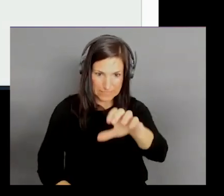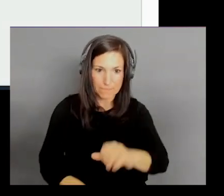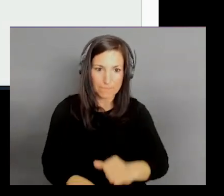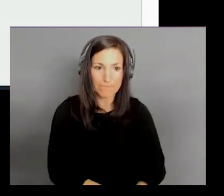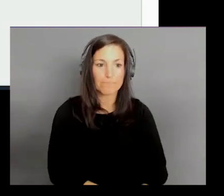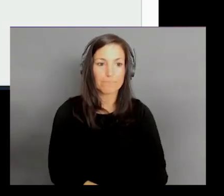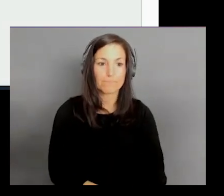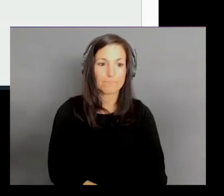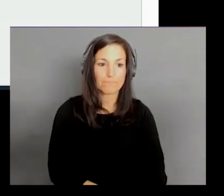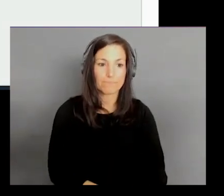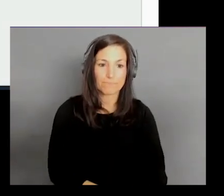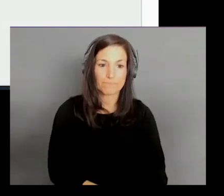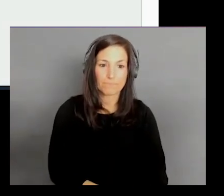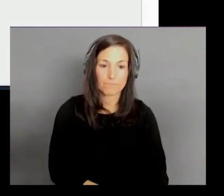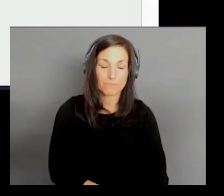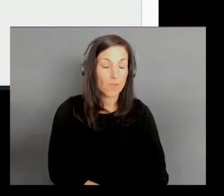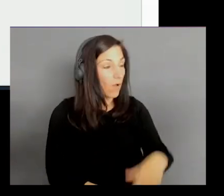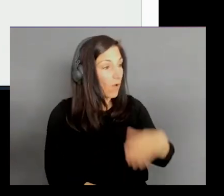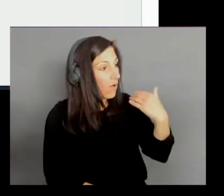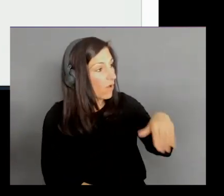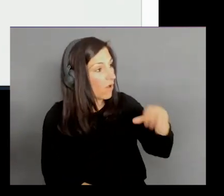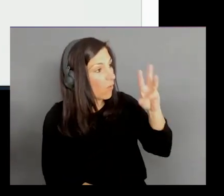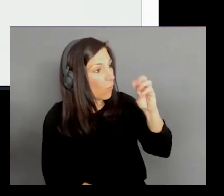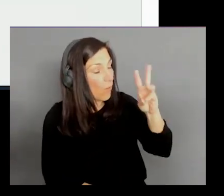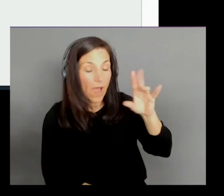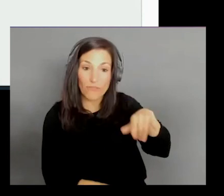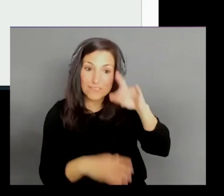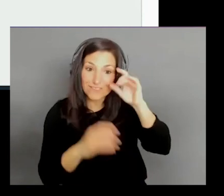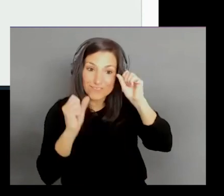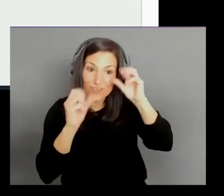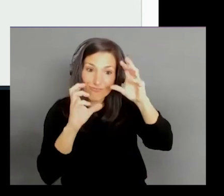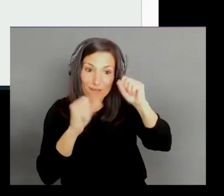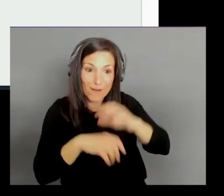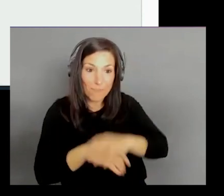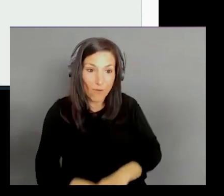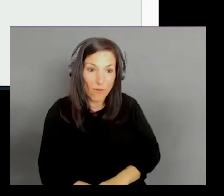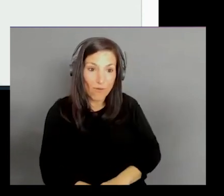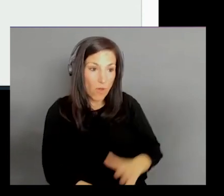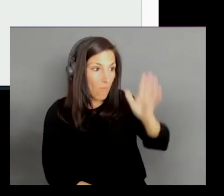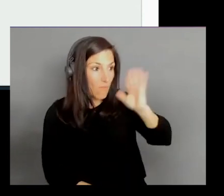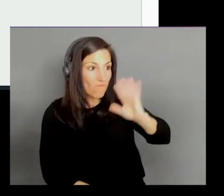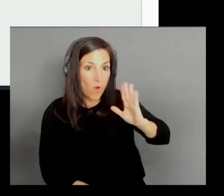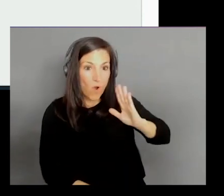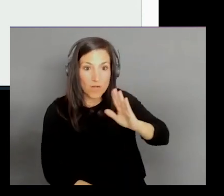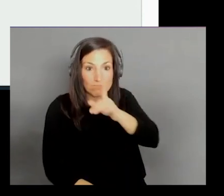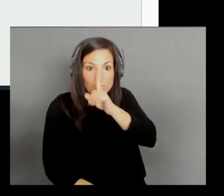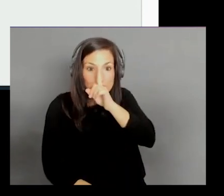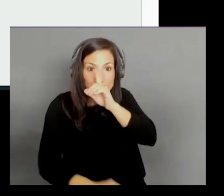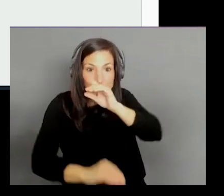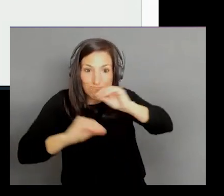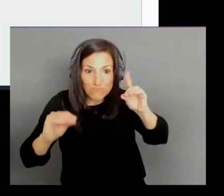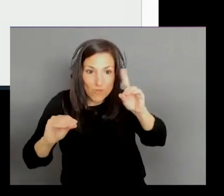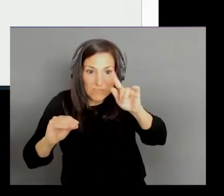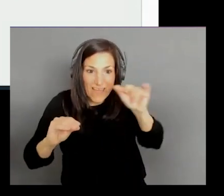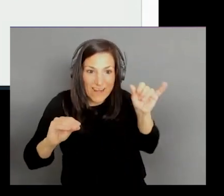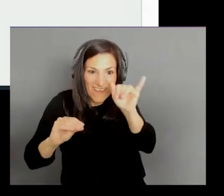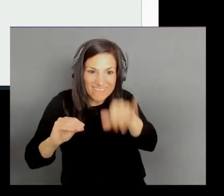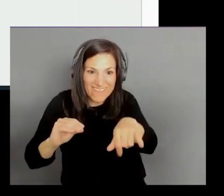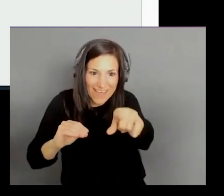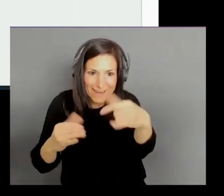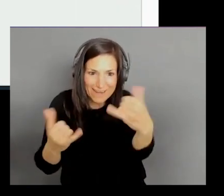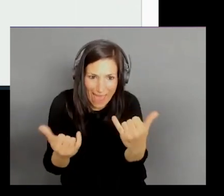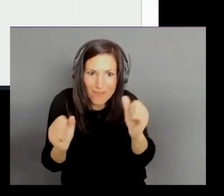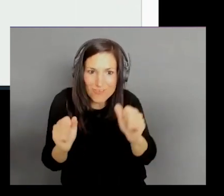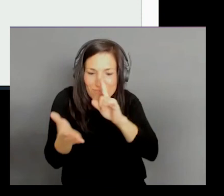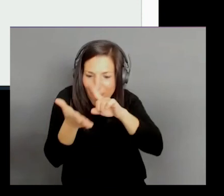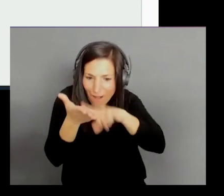Wow, this is incredible because before we didn't really have this data. So this is awesome that you're able to access this data and make